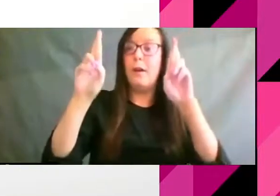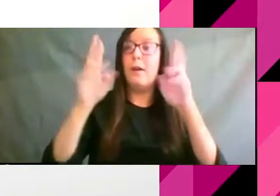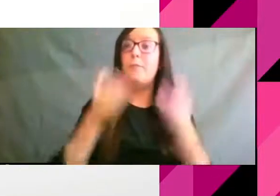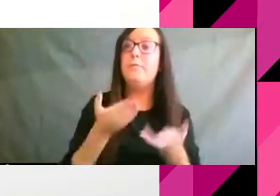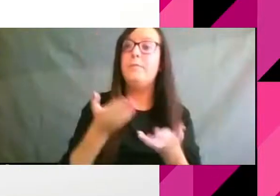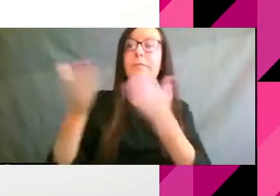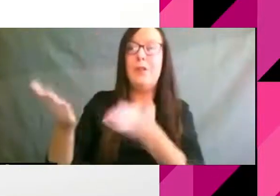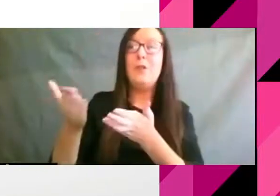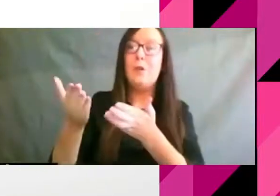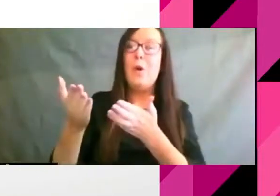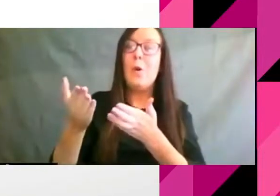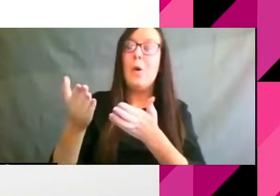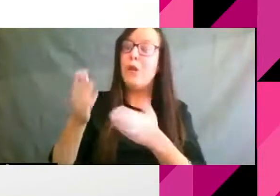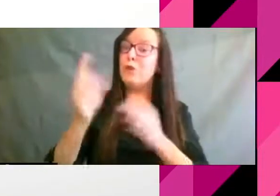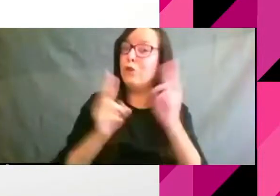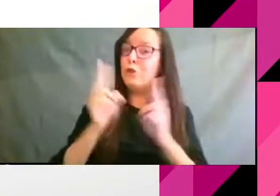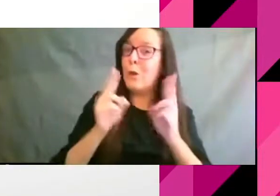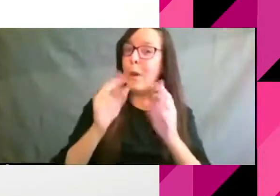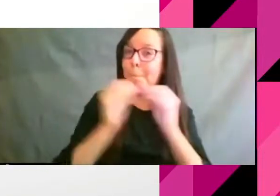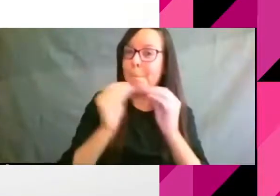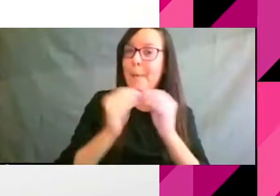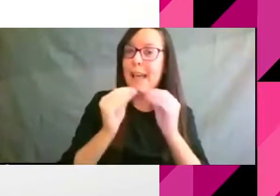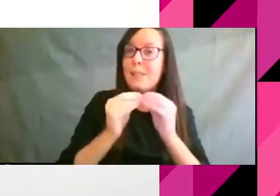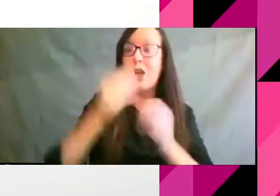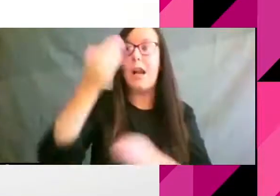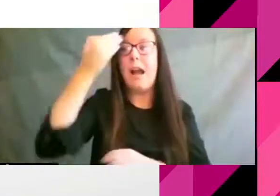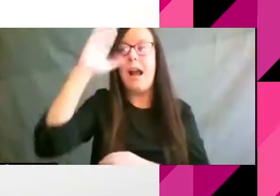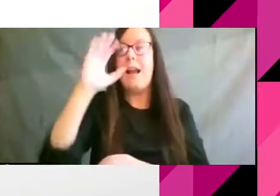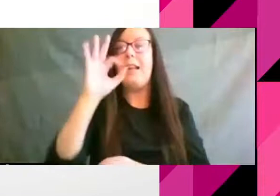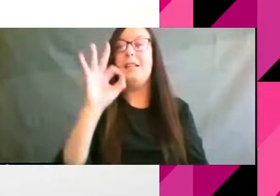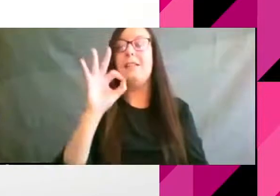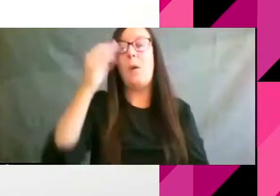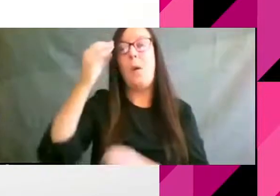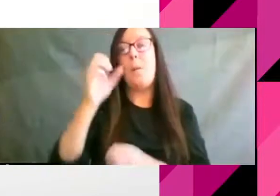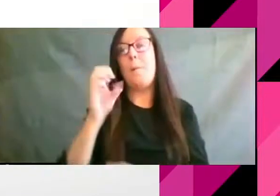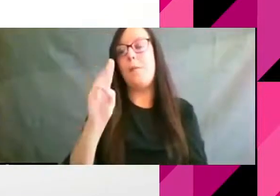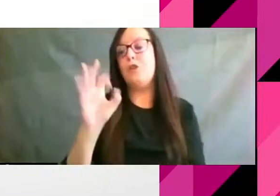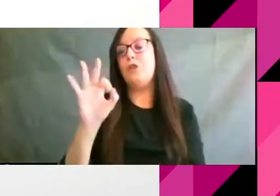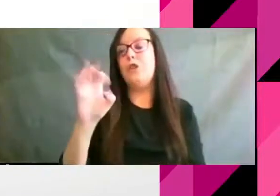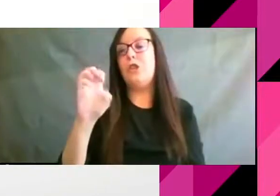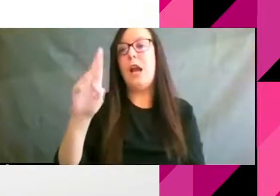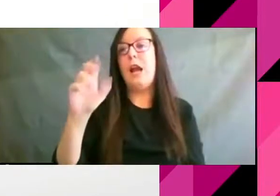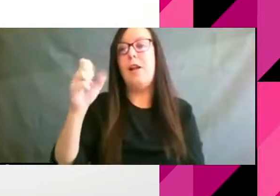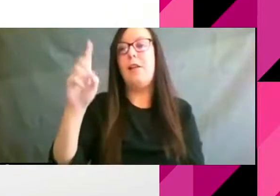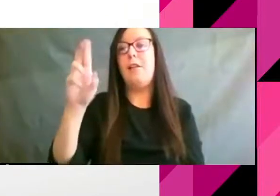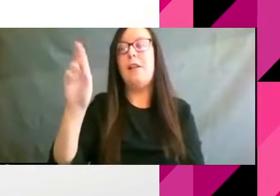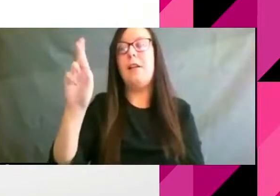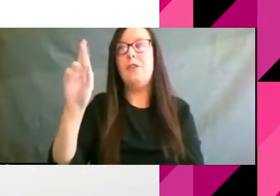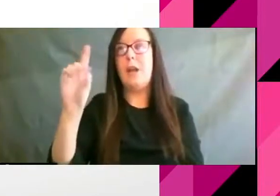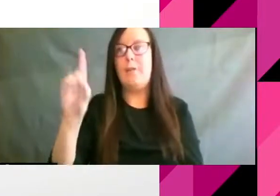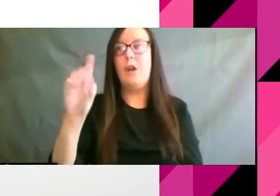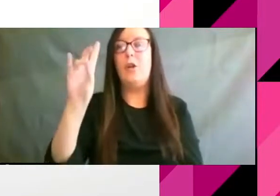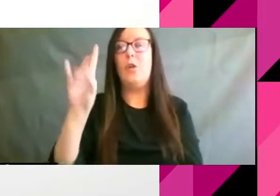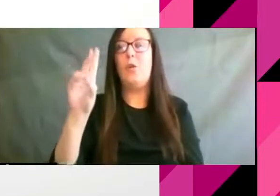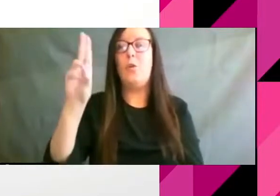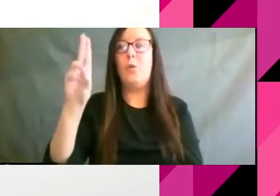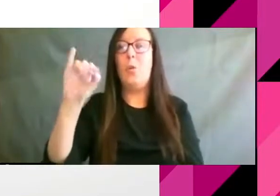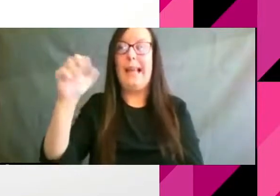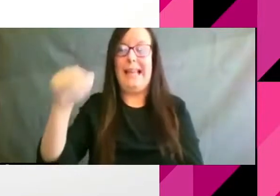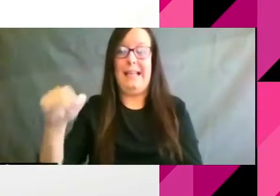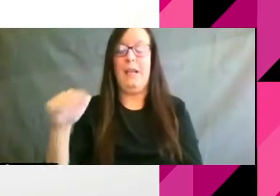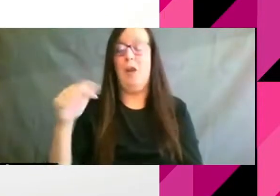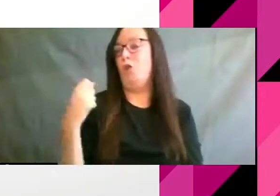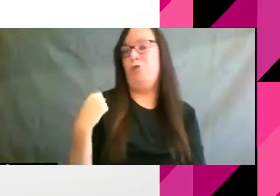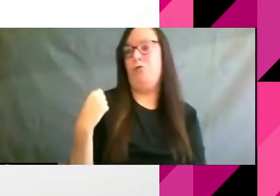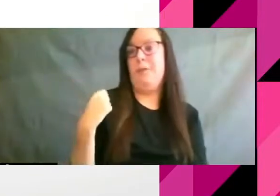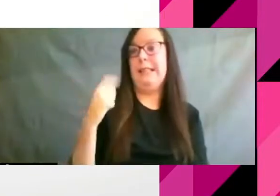of me not to briefly mention that Ireland's Professor Gerard Quinn, Emeritus Professor at NUIG, has recently been appointed as